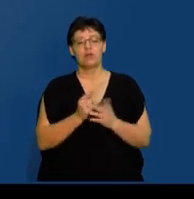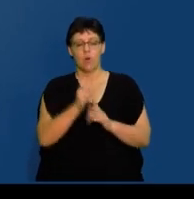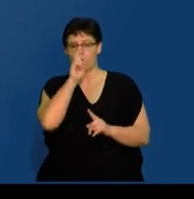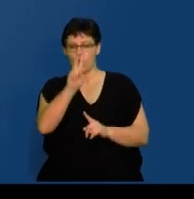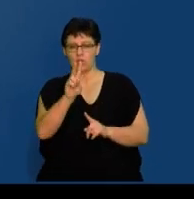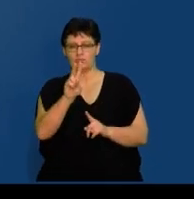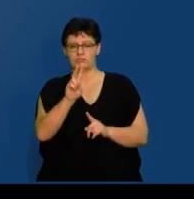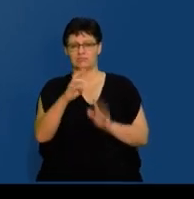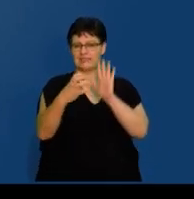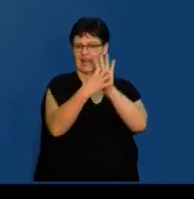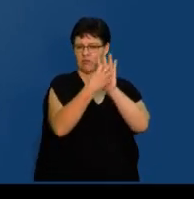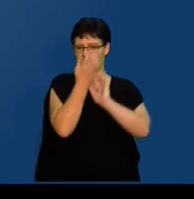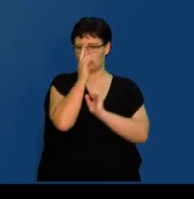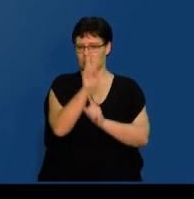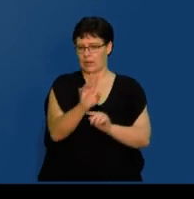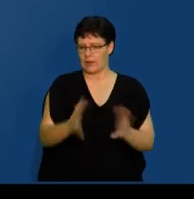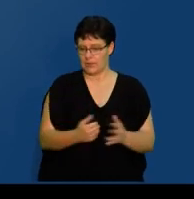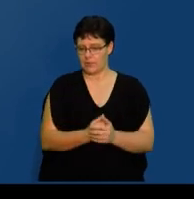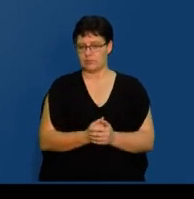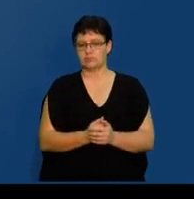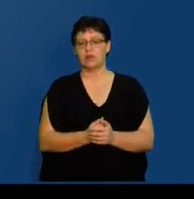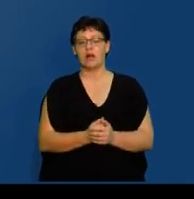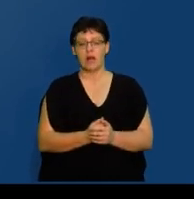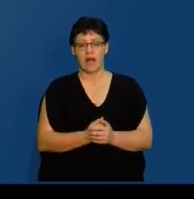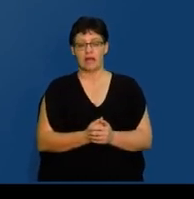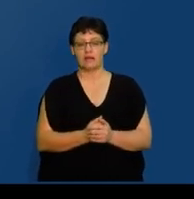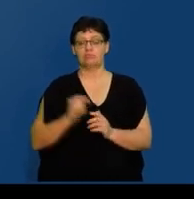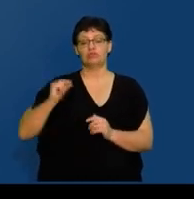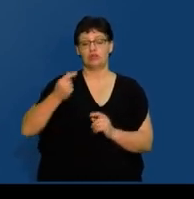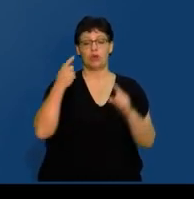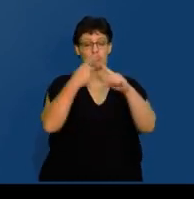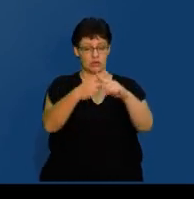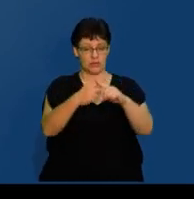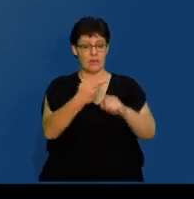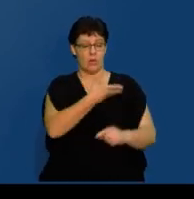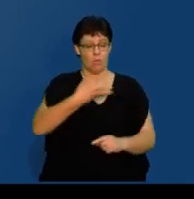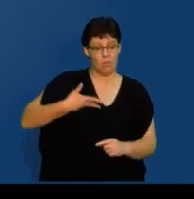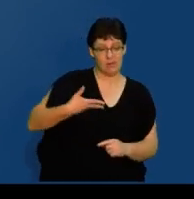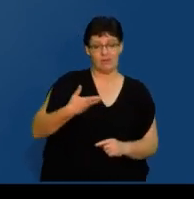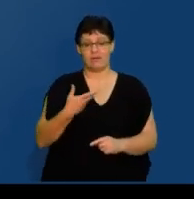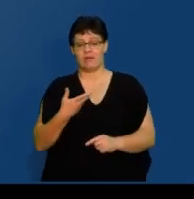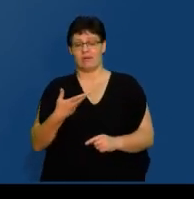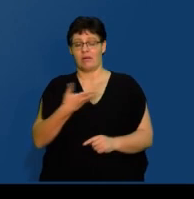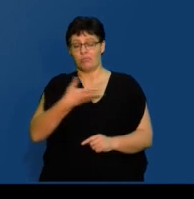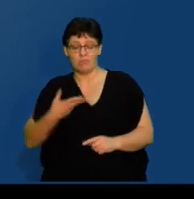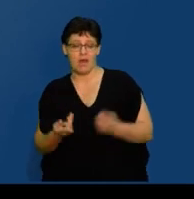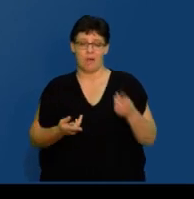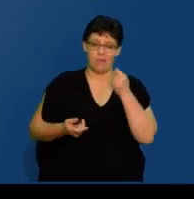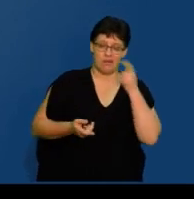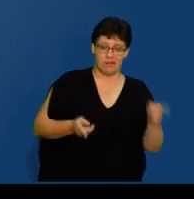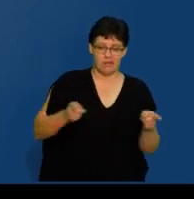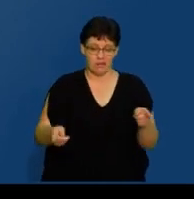out. As it is a genetic cross using sex-linked inheritance, we've got to indicate